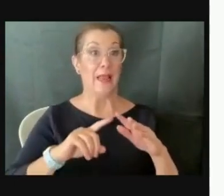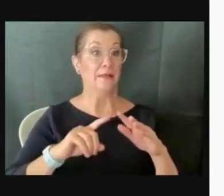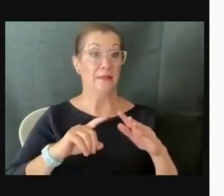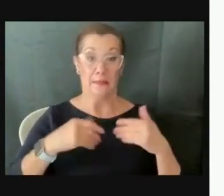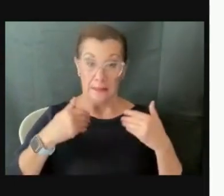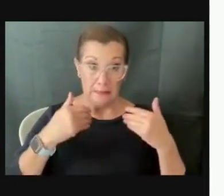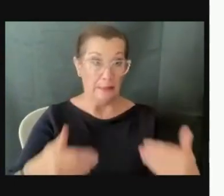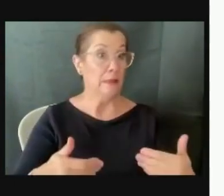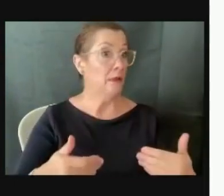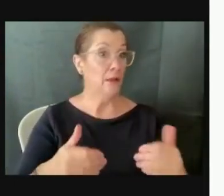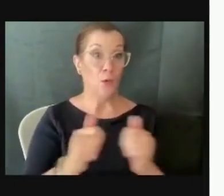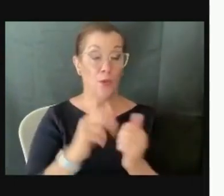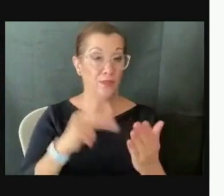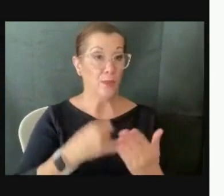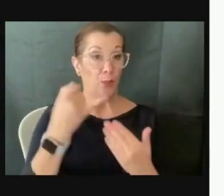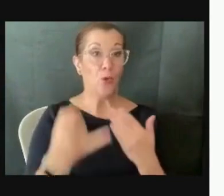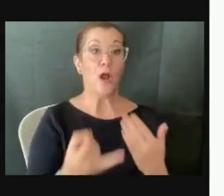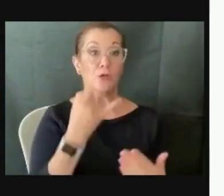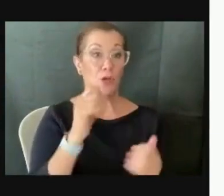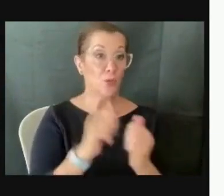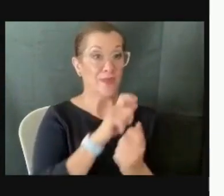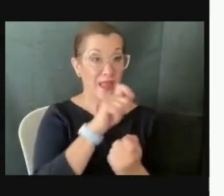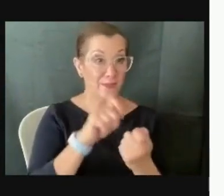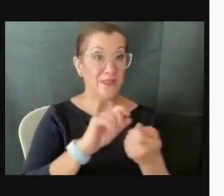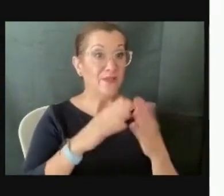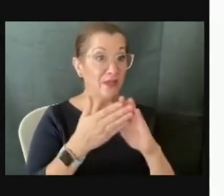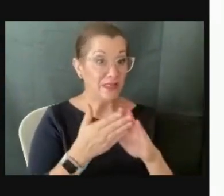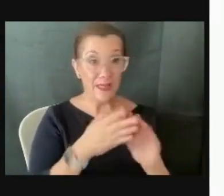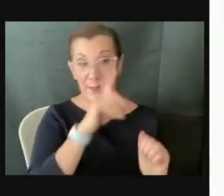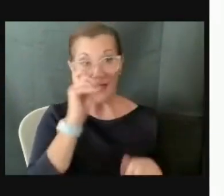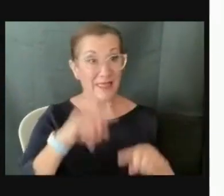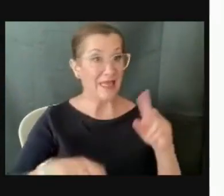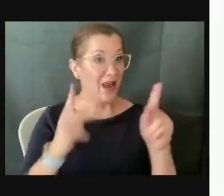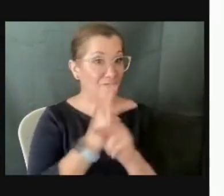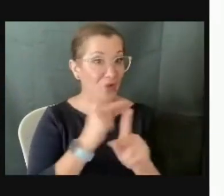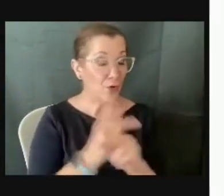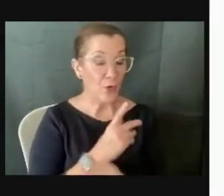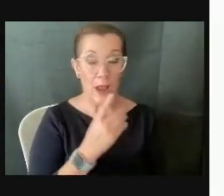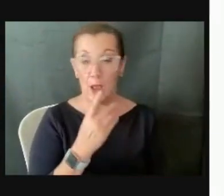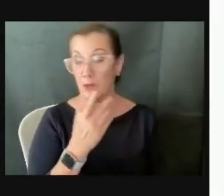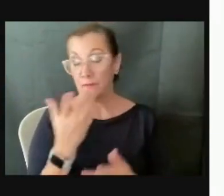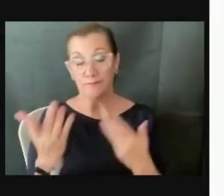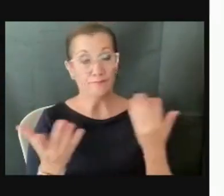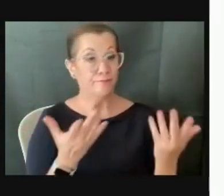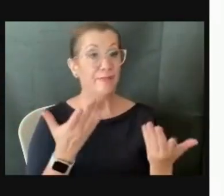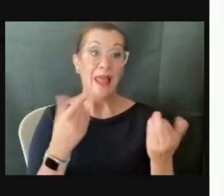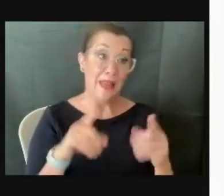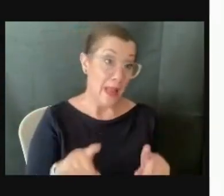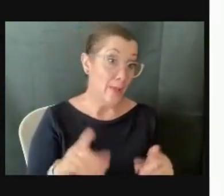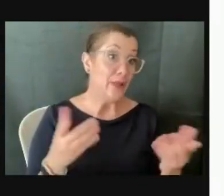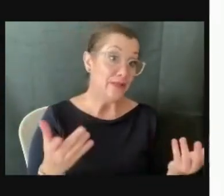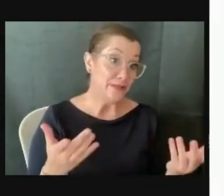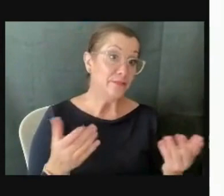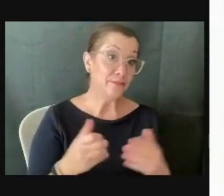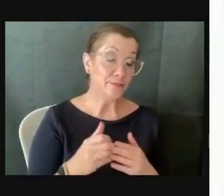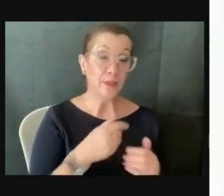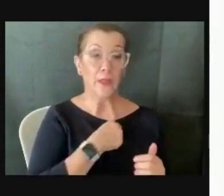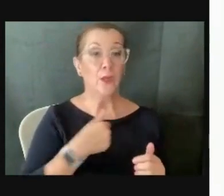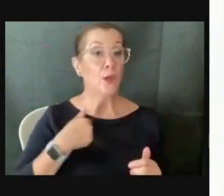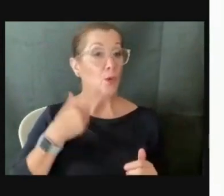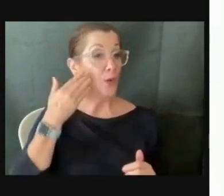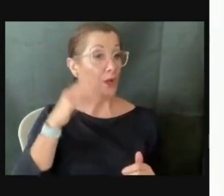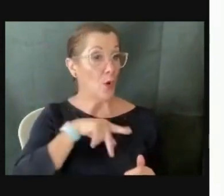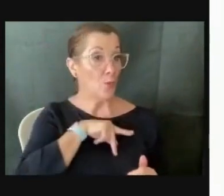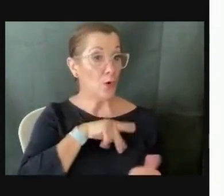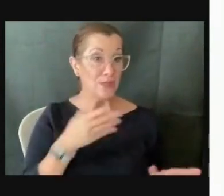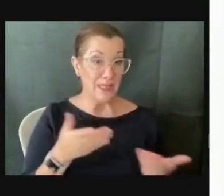a specific city that they're trying to work in because they can't figure it out for one reason or another. It does happen. And we know personally here at